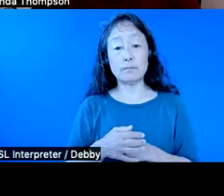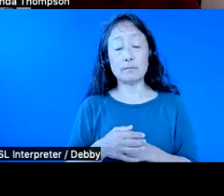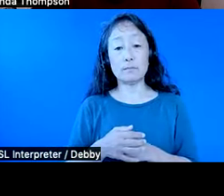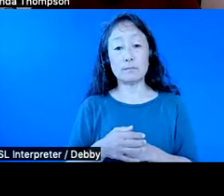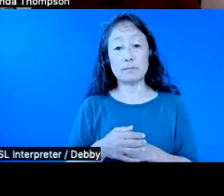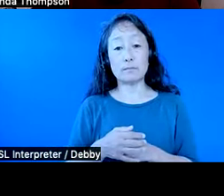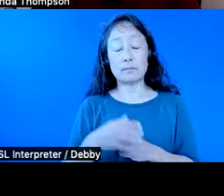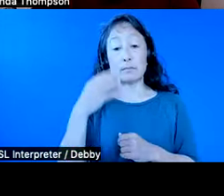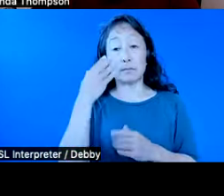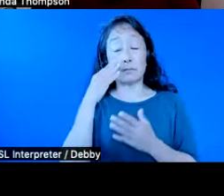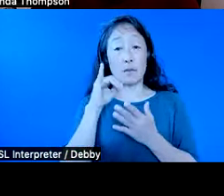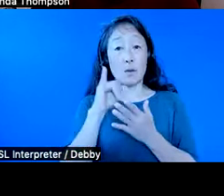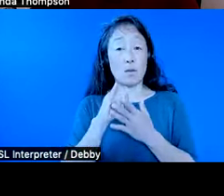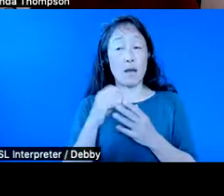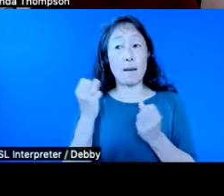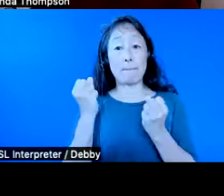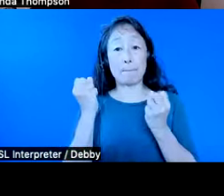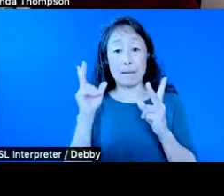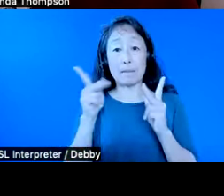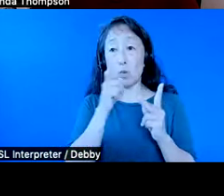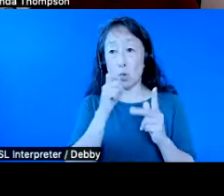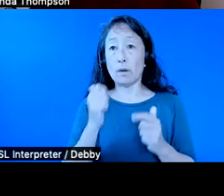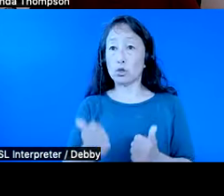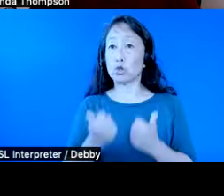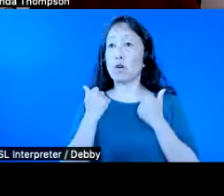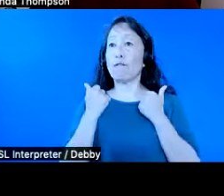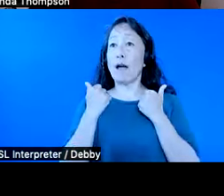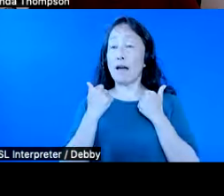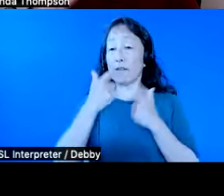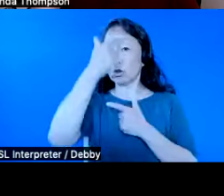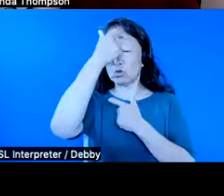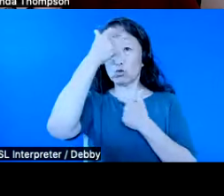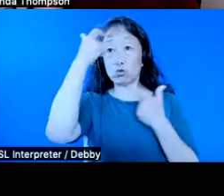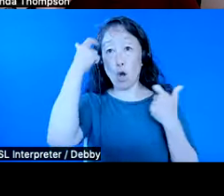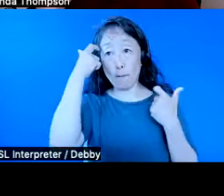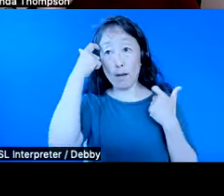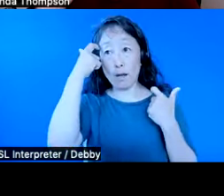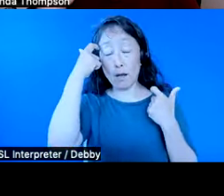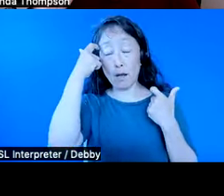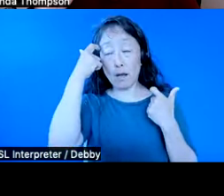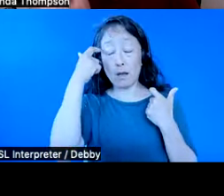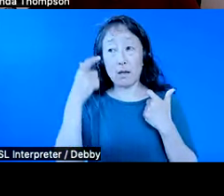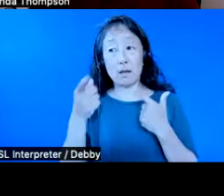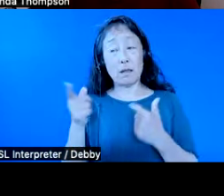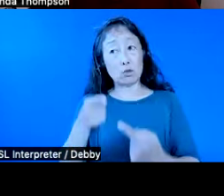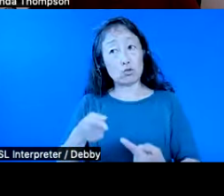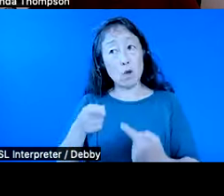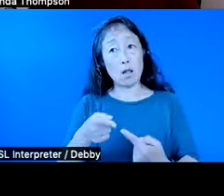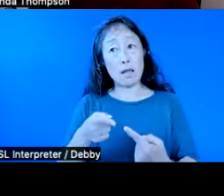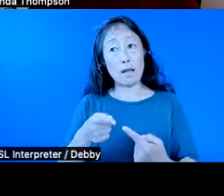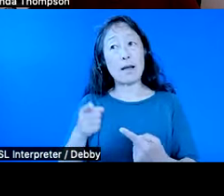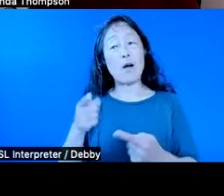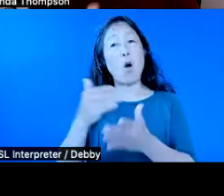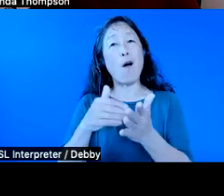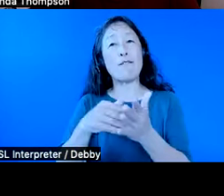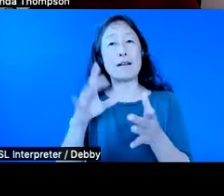trauma and are struggling attribute even one person as helping them through all of it.